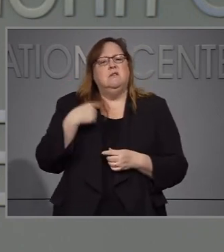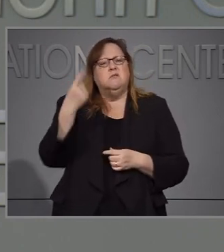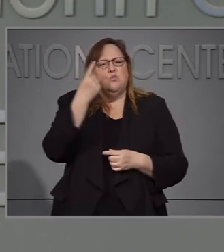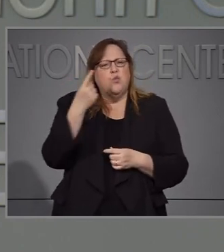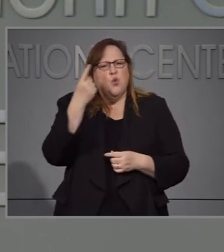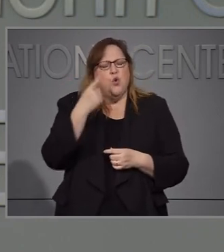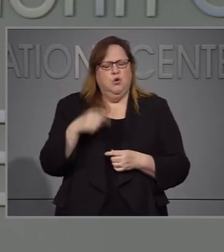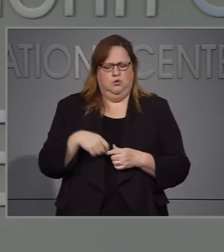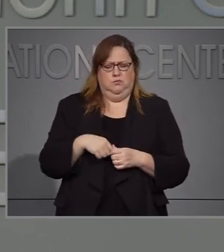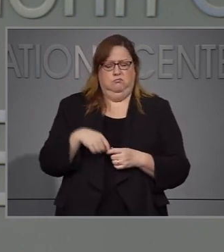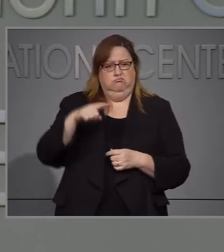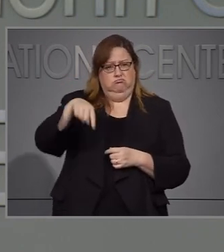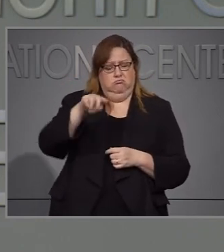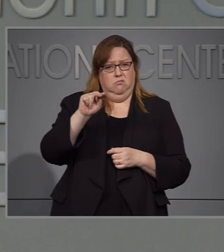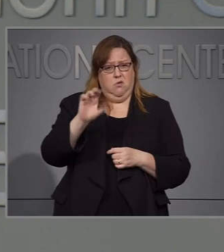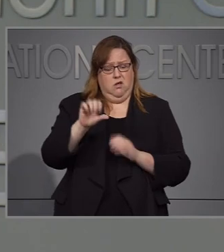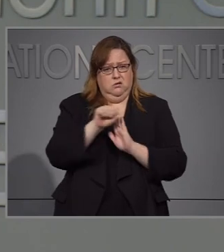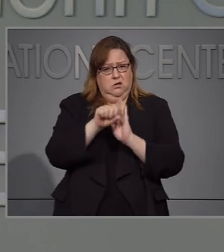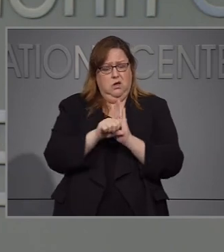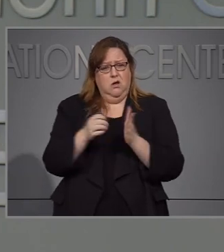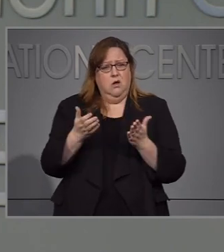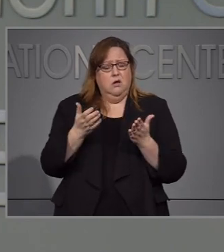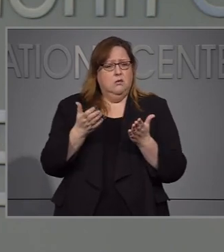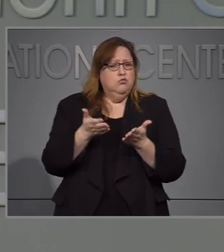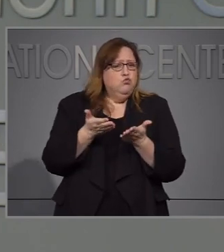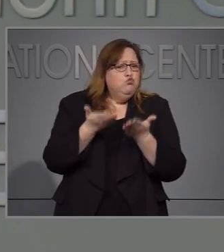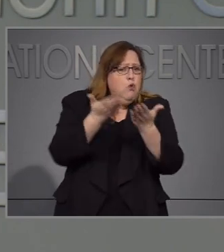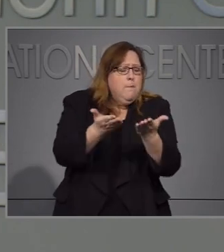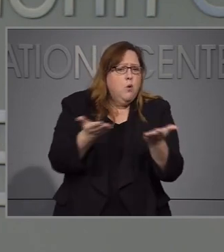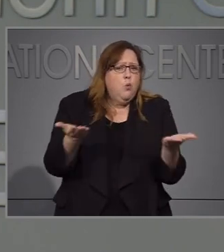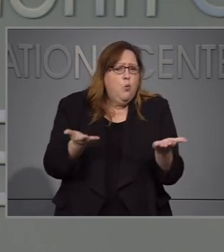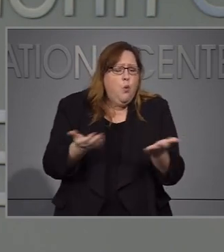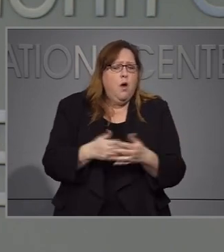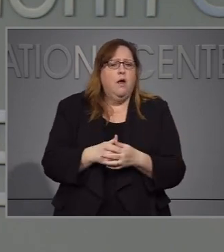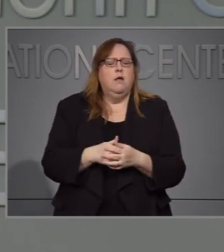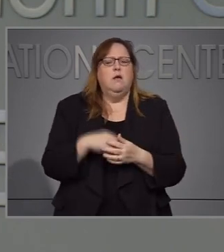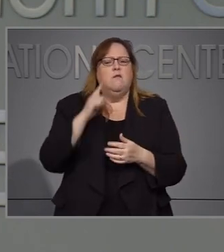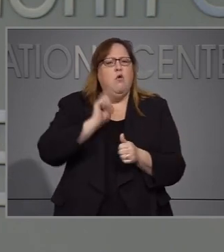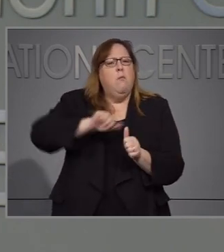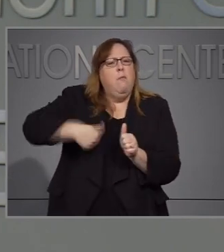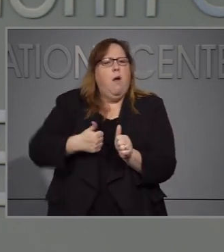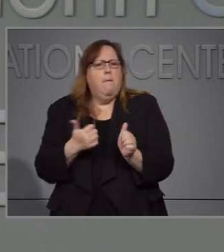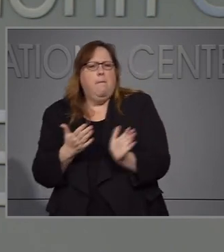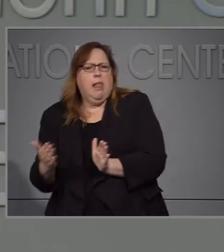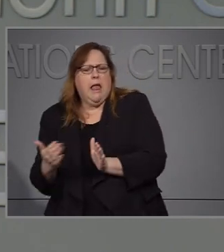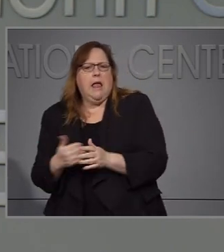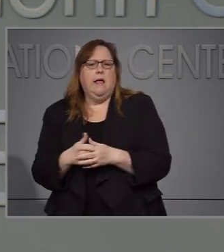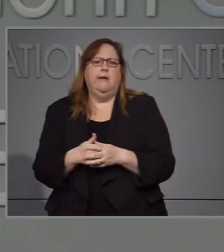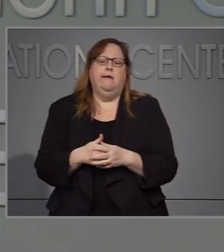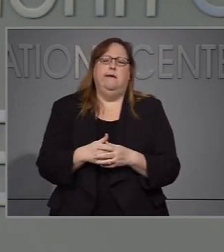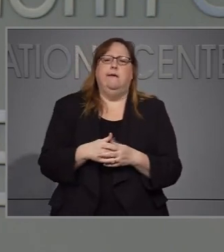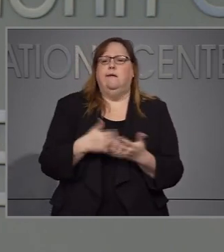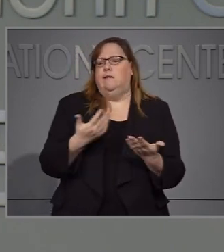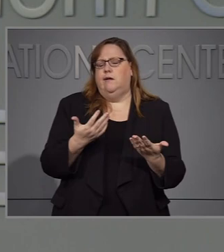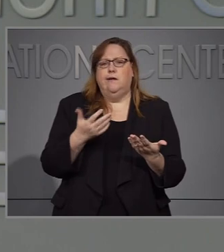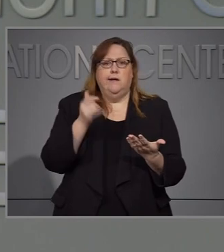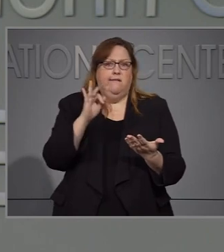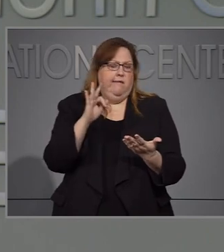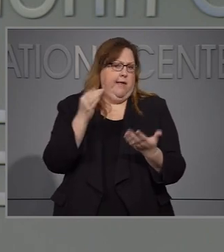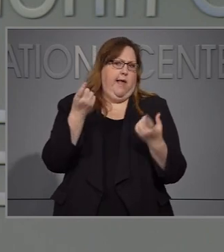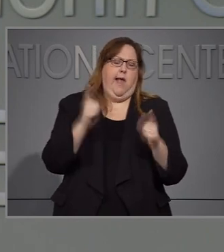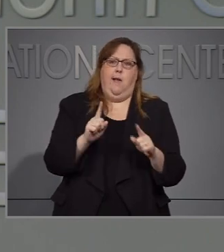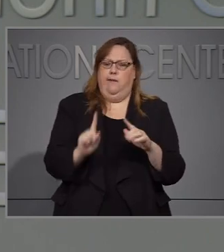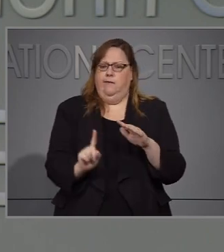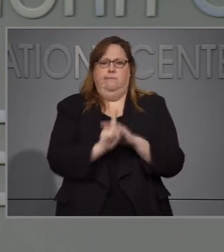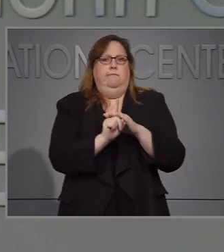contingency plans when it comes into schools? They choose in-person learning and a teacher or a student shows symptoms or